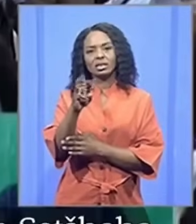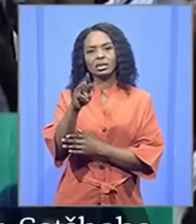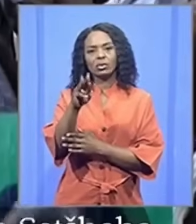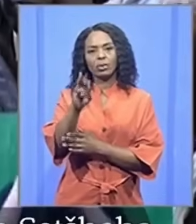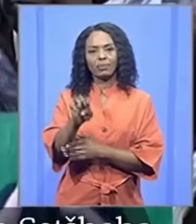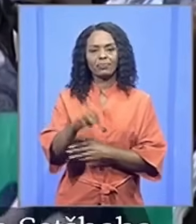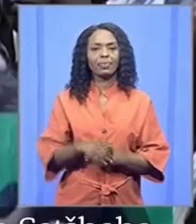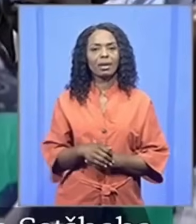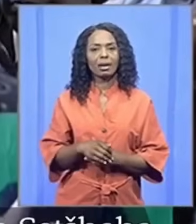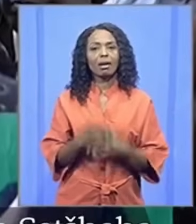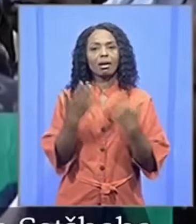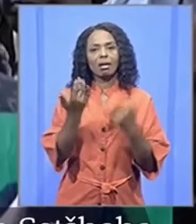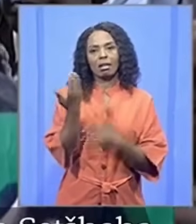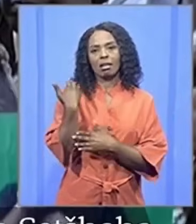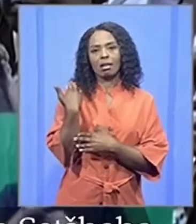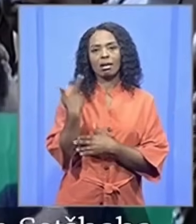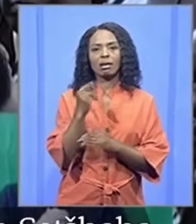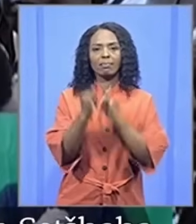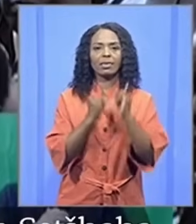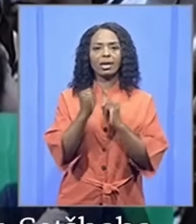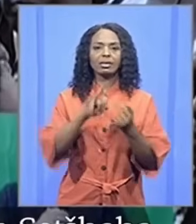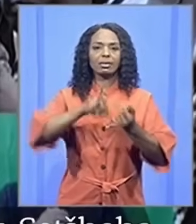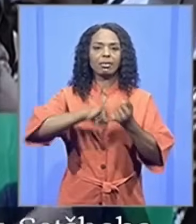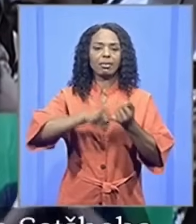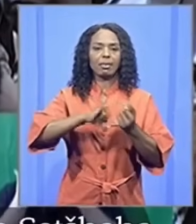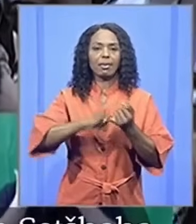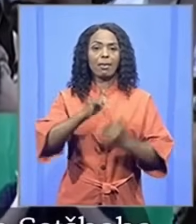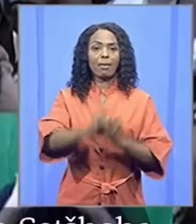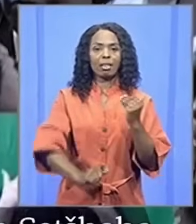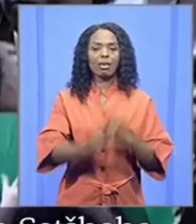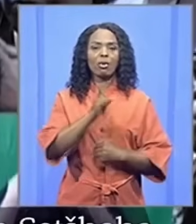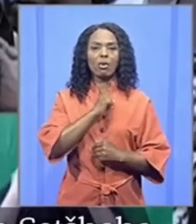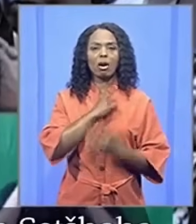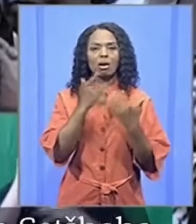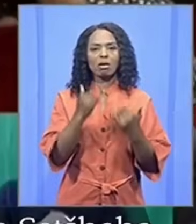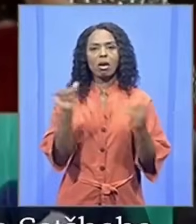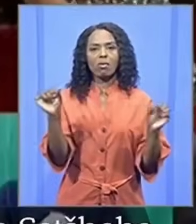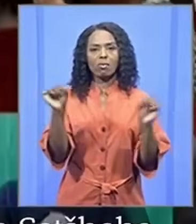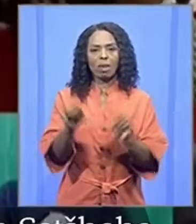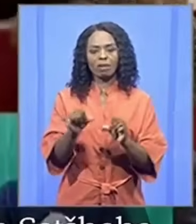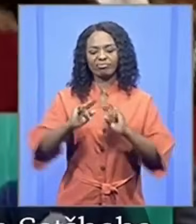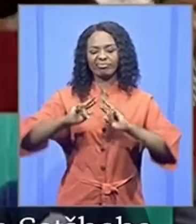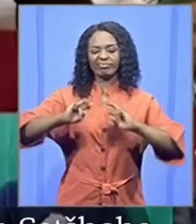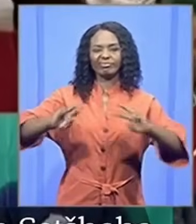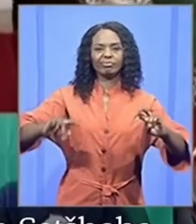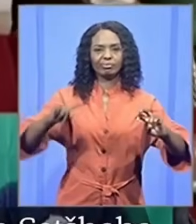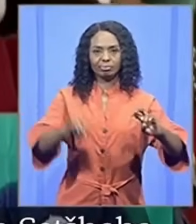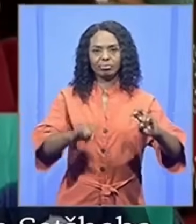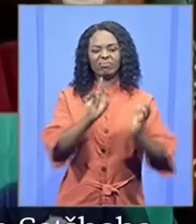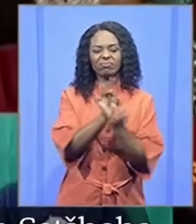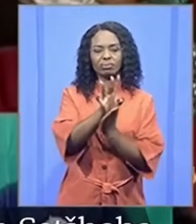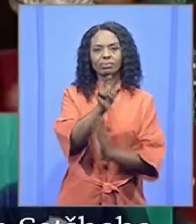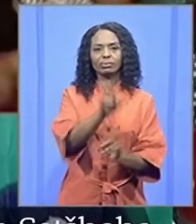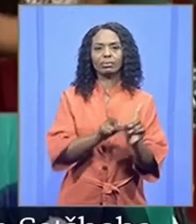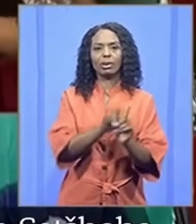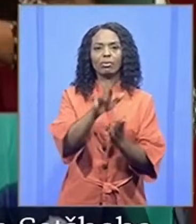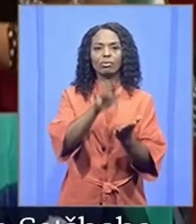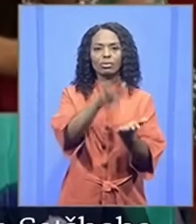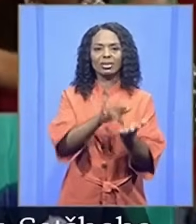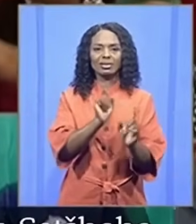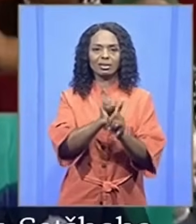Mkhwebane mošomong ka la 11 Septemere ka morago ga ge dipoelo tša dinyakišišo tša go motloša setulong di